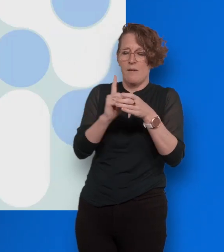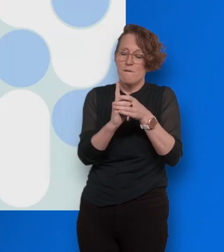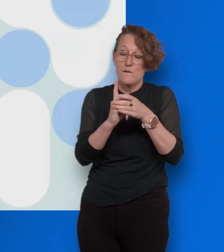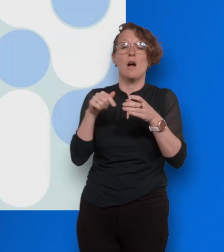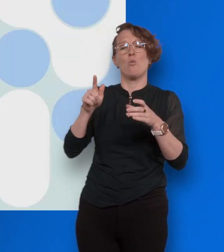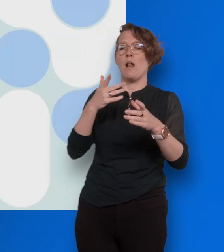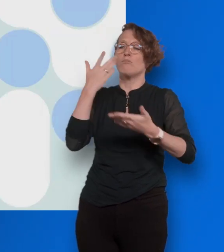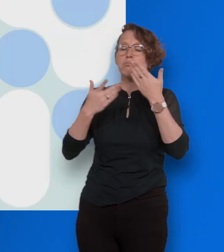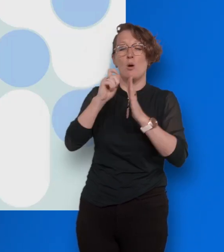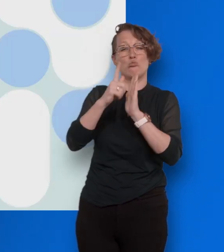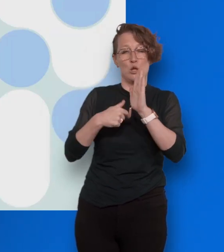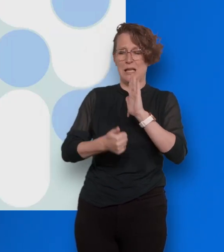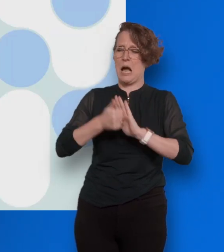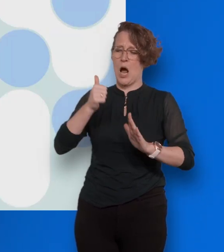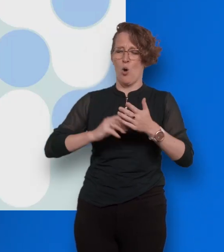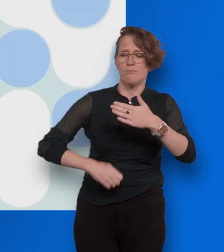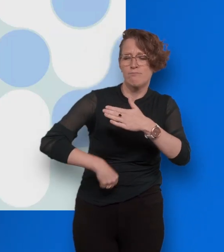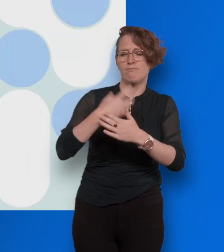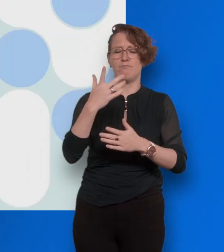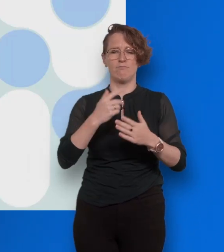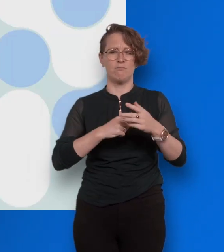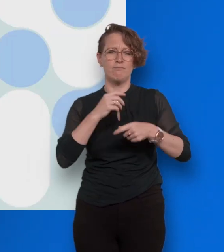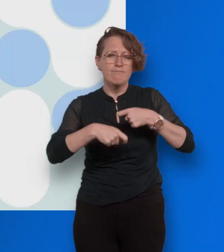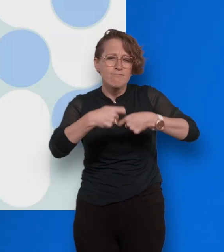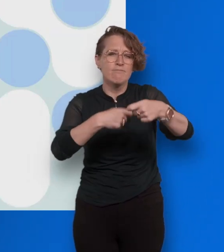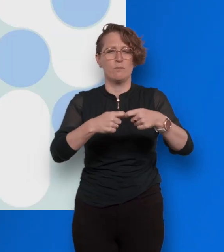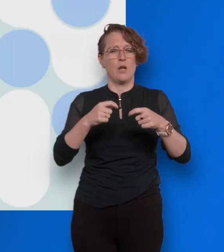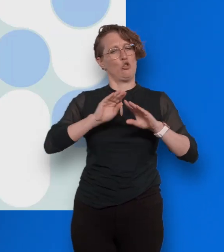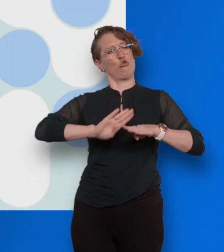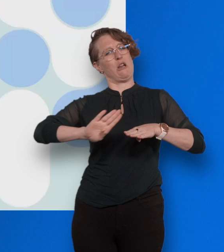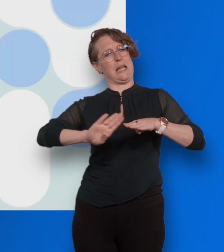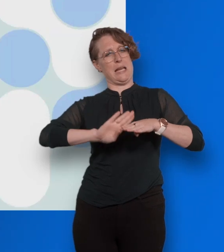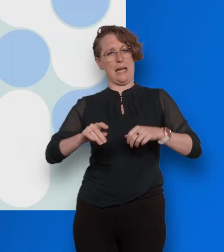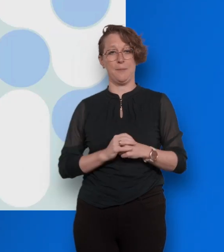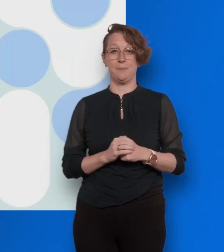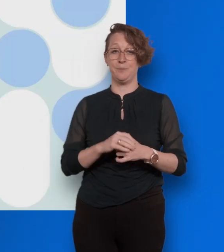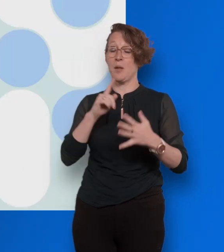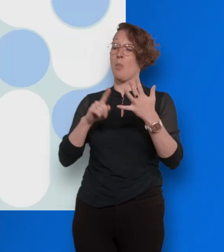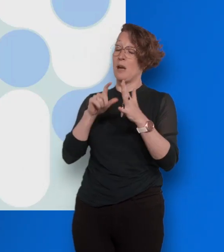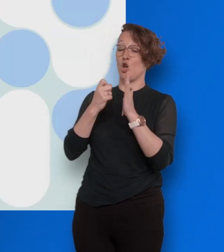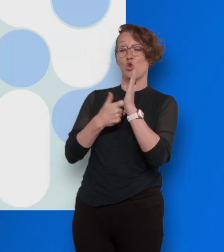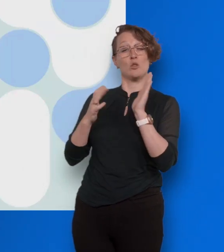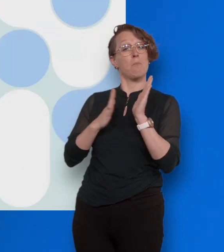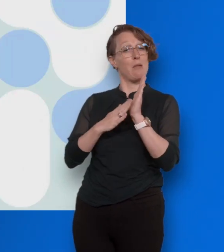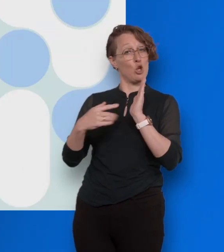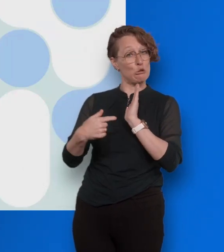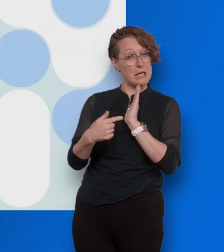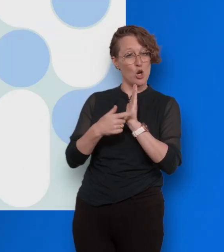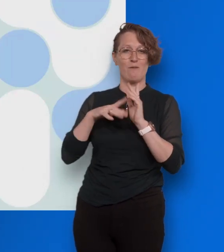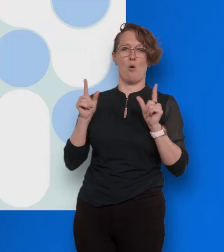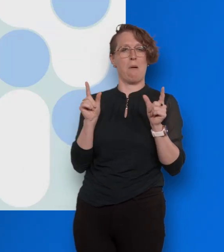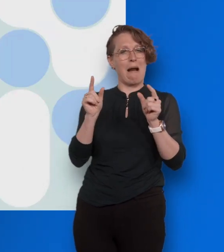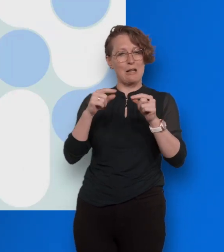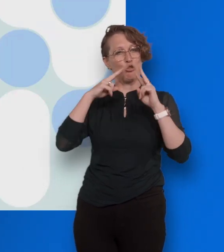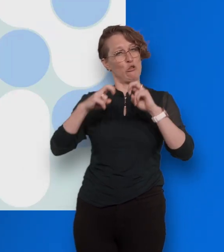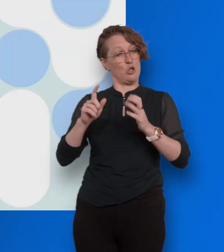project on training development for committee members and assessors. We have Dr. Mathew Tata with us from Cancer Research